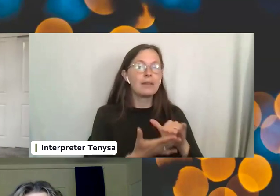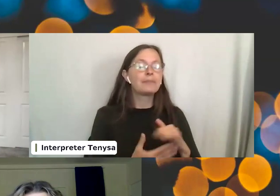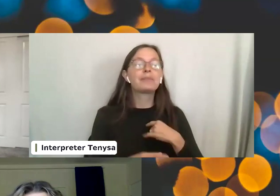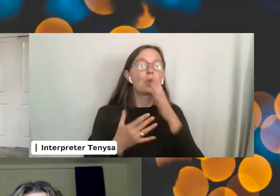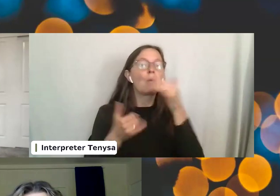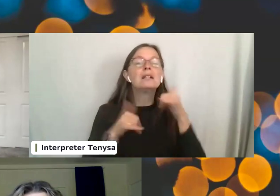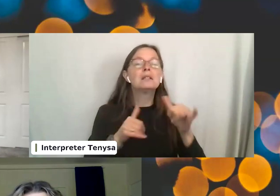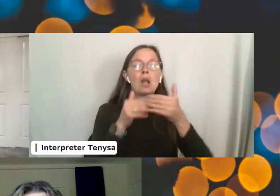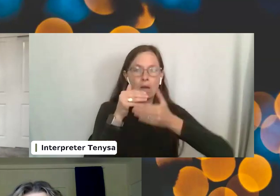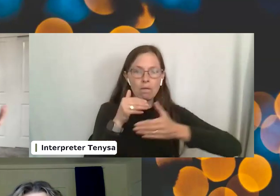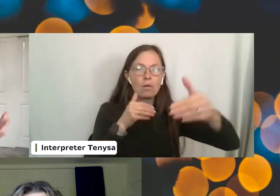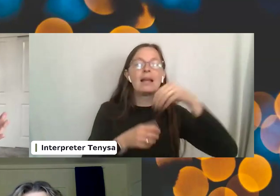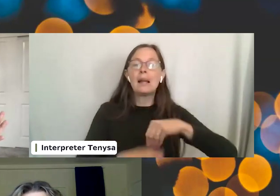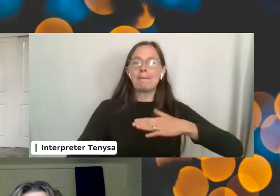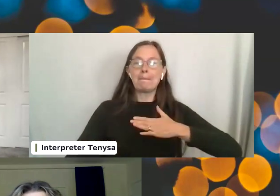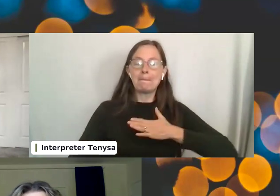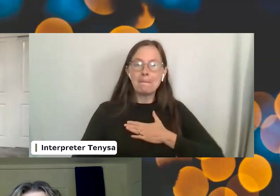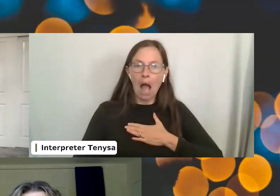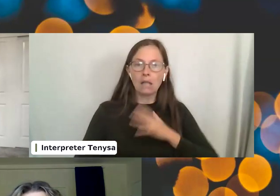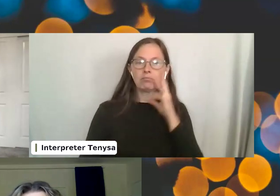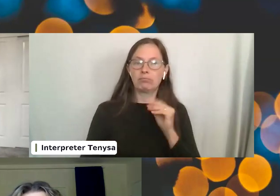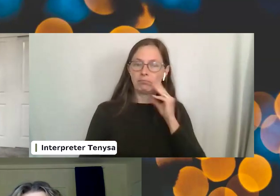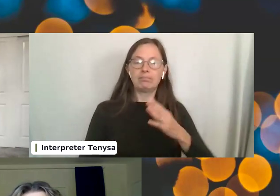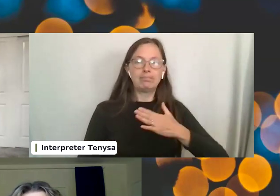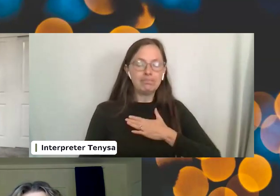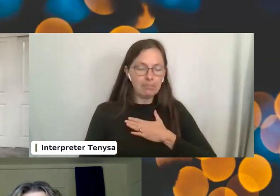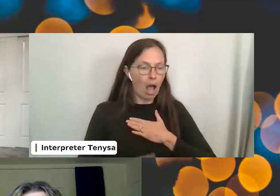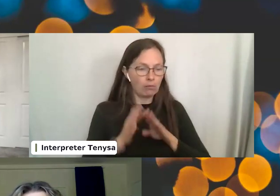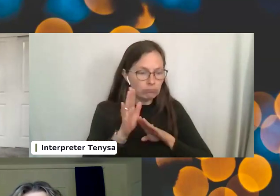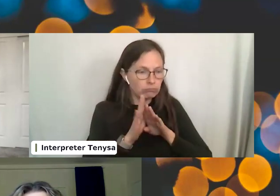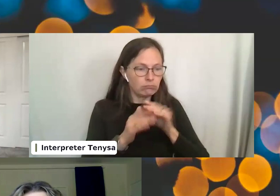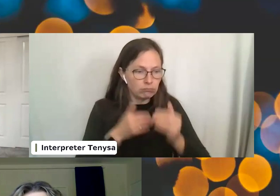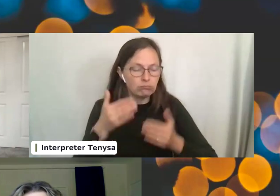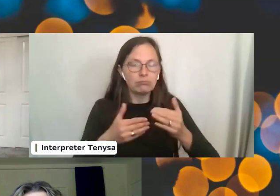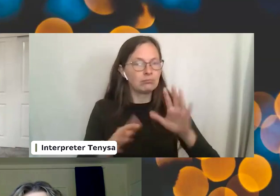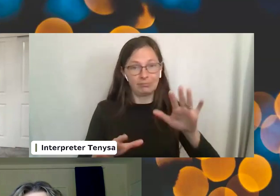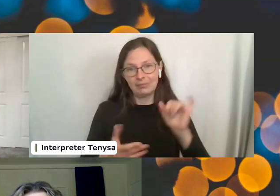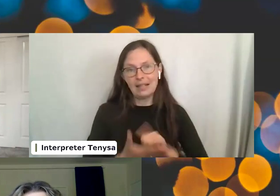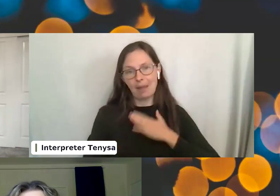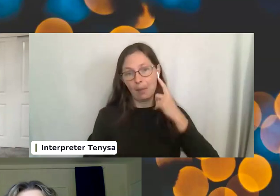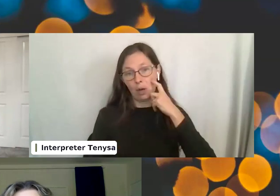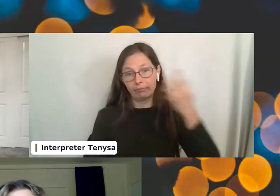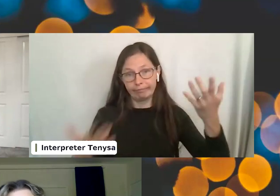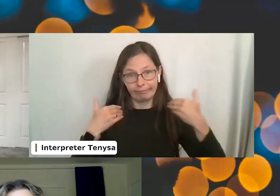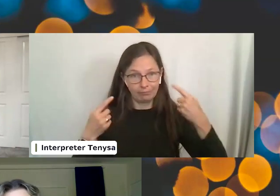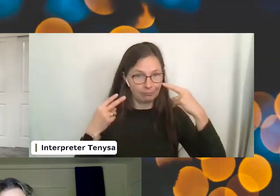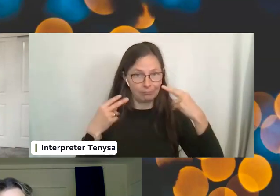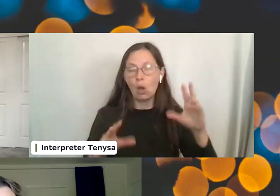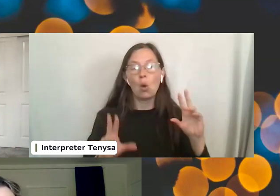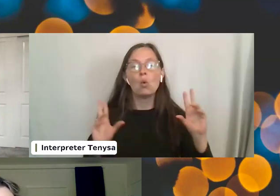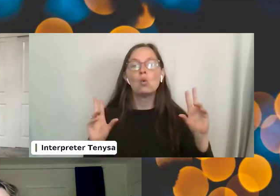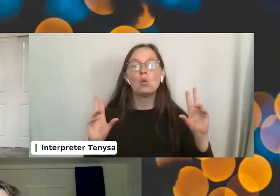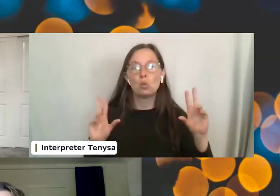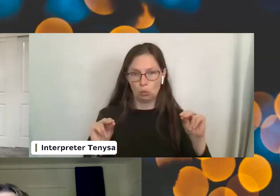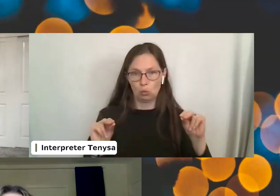going forward in my existence and expansion, and welcome to my brain. So no.